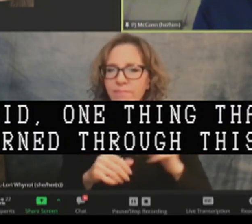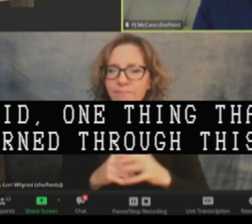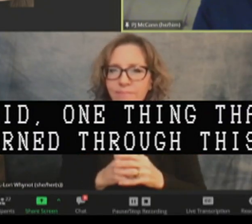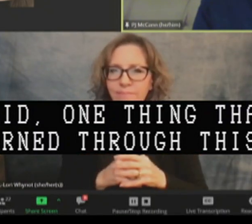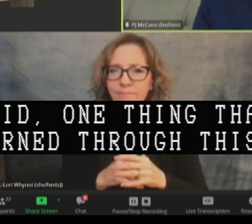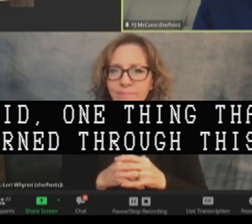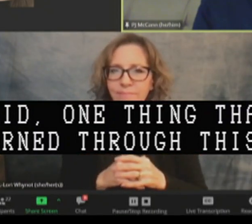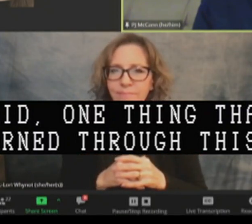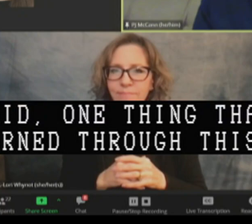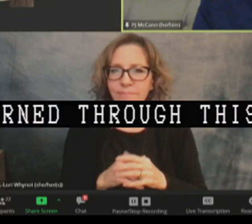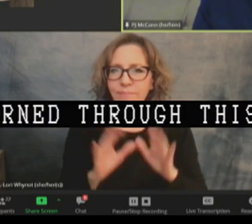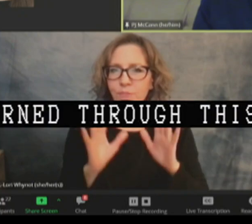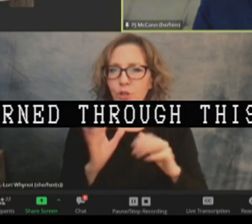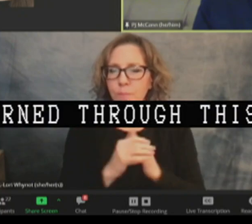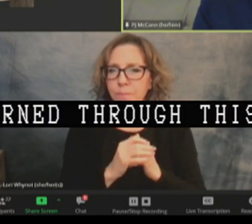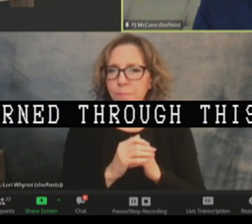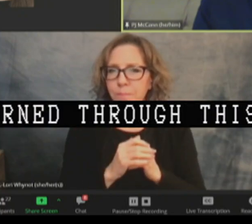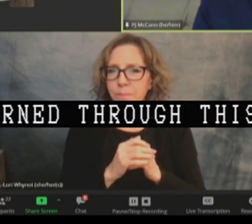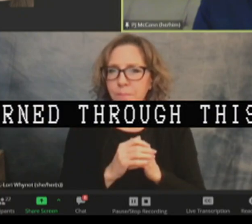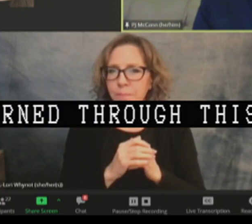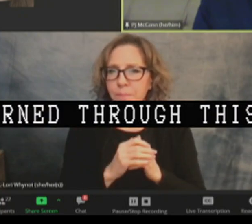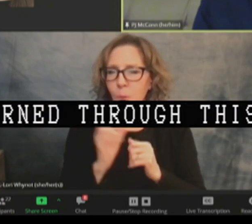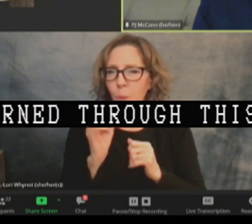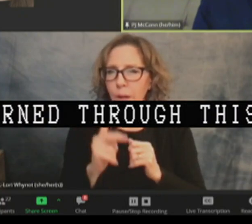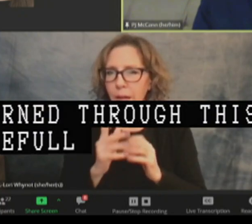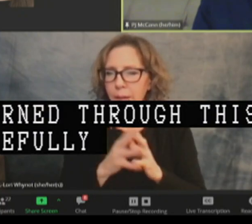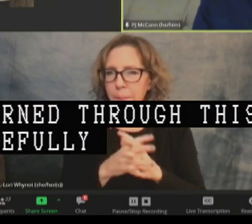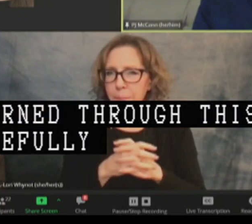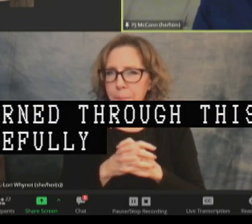Excellent. Thank you very much, and